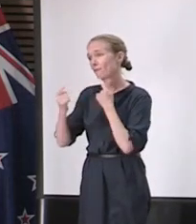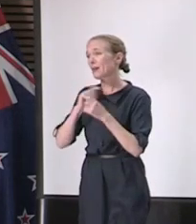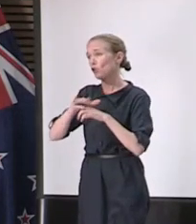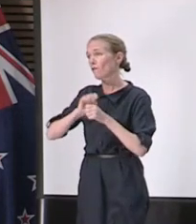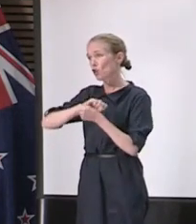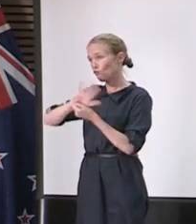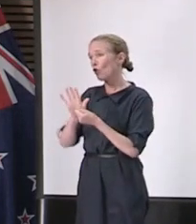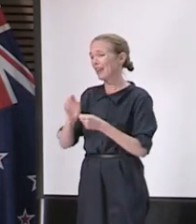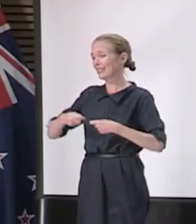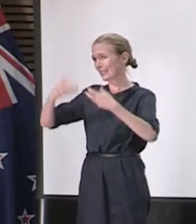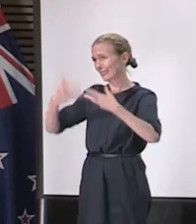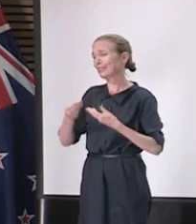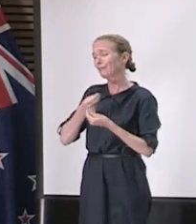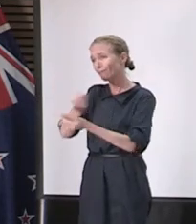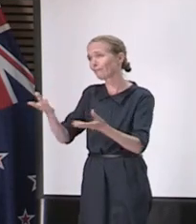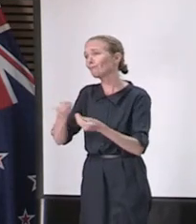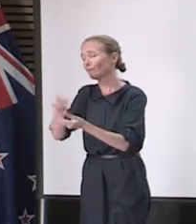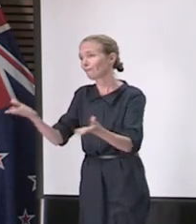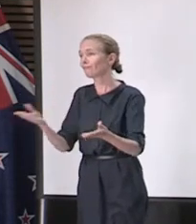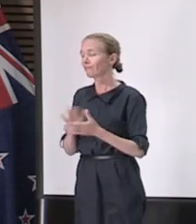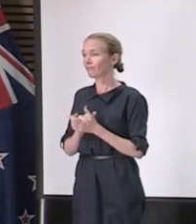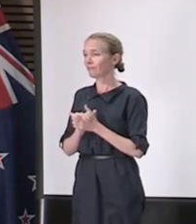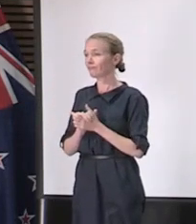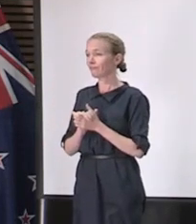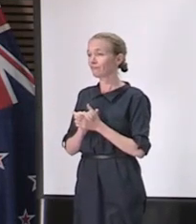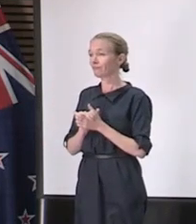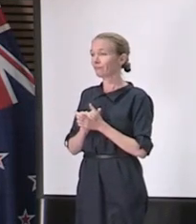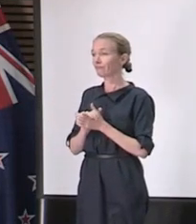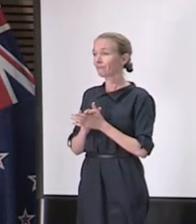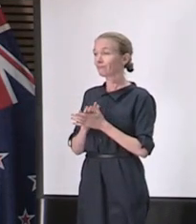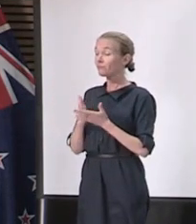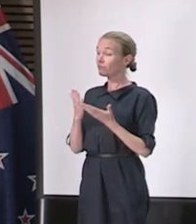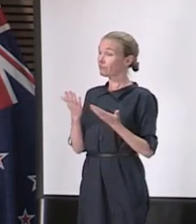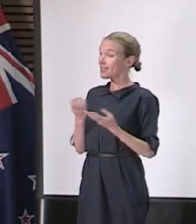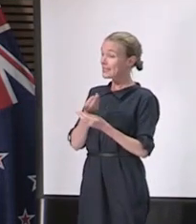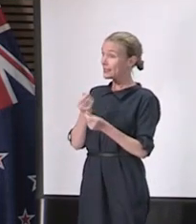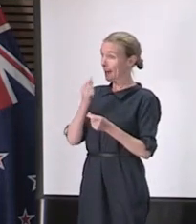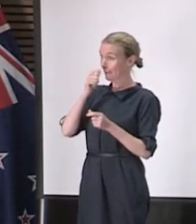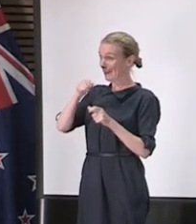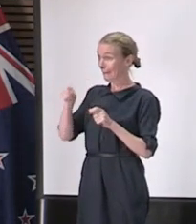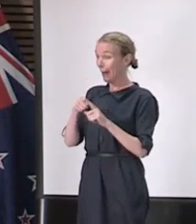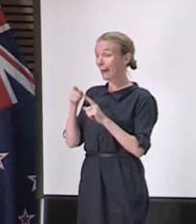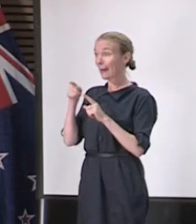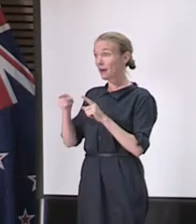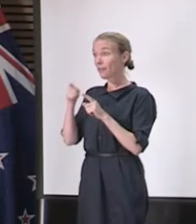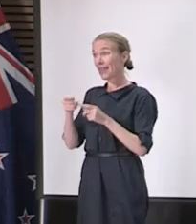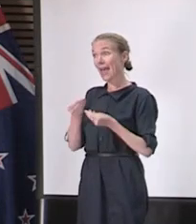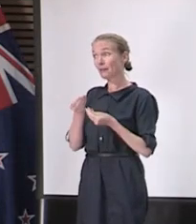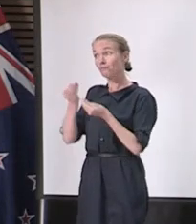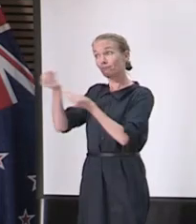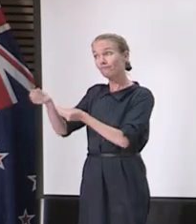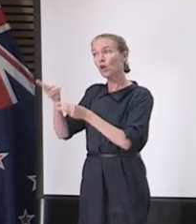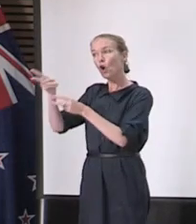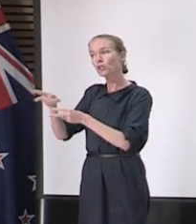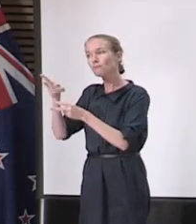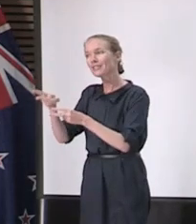setting but are not there because they need hospital-level care, but purely because of staffing issues within the facility, then